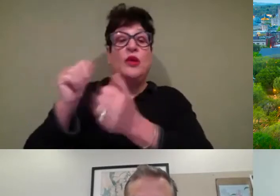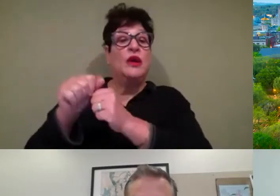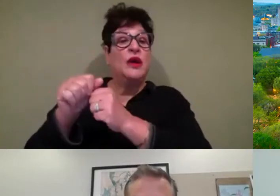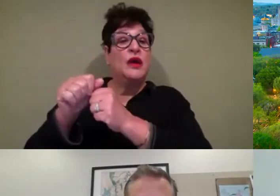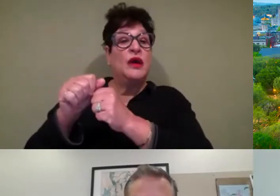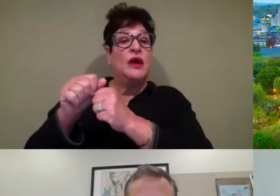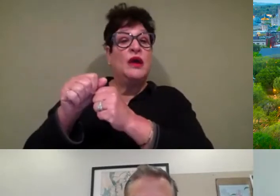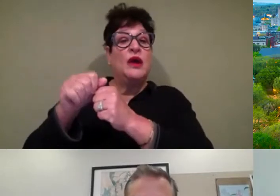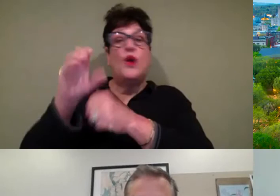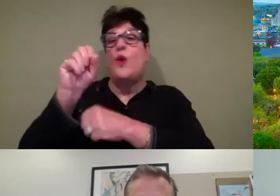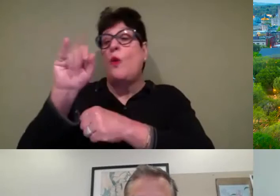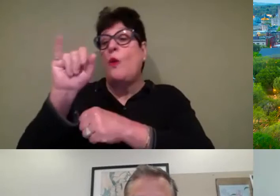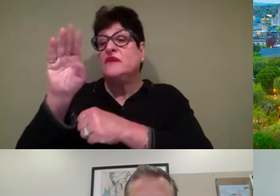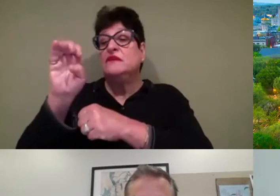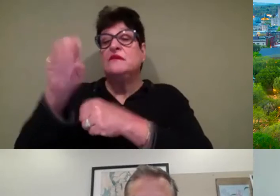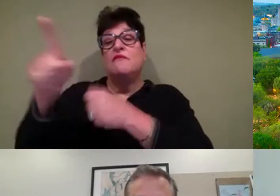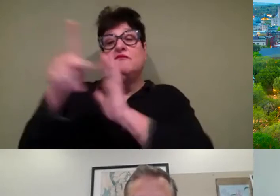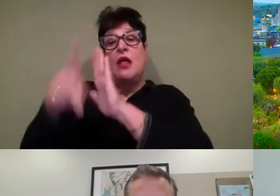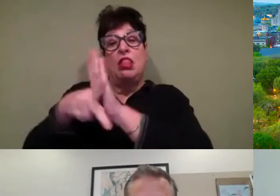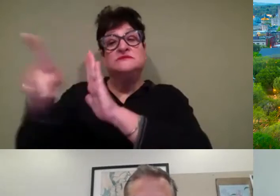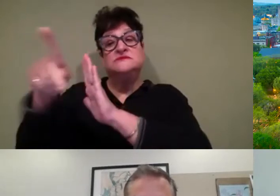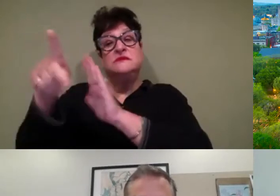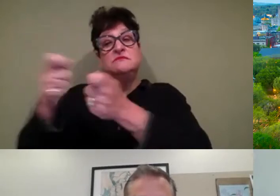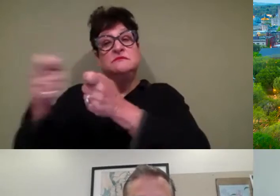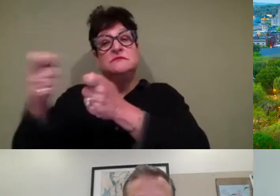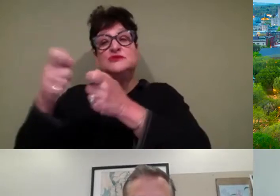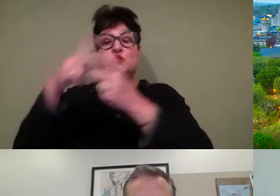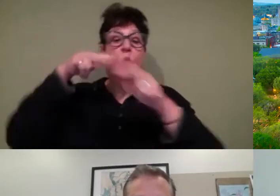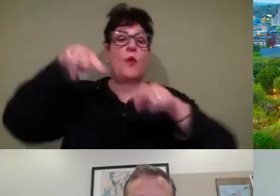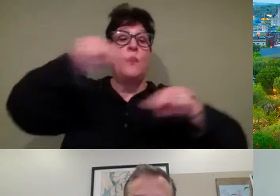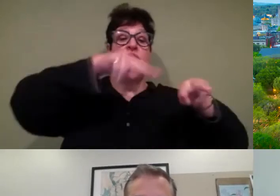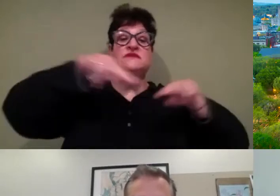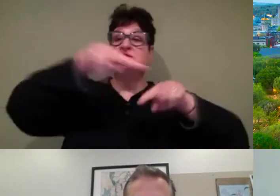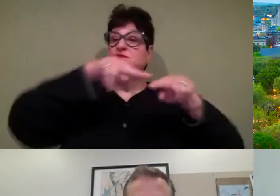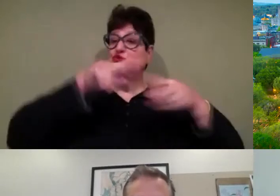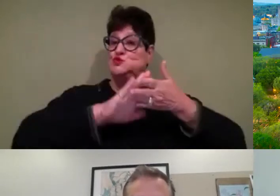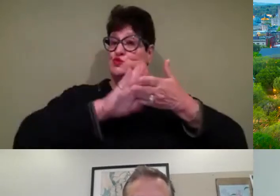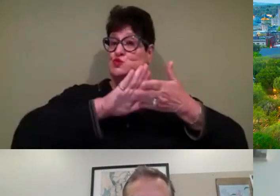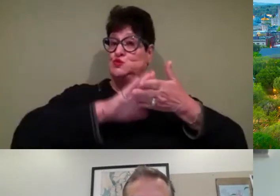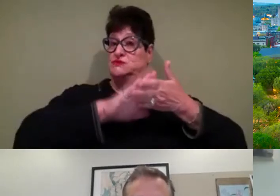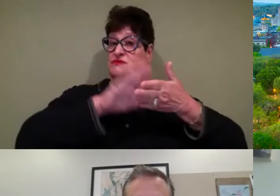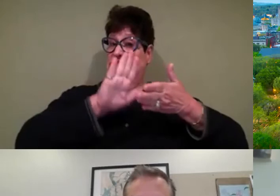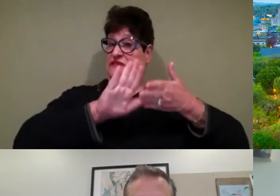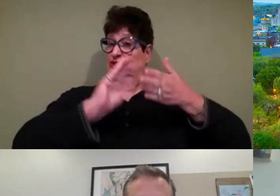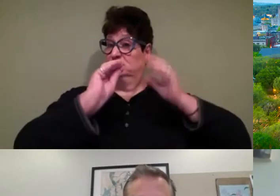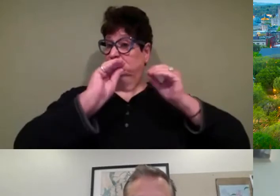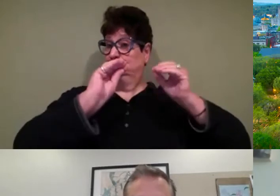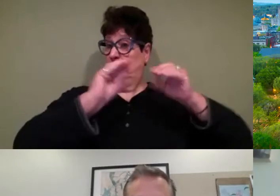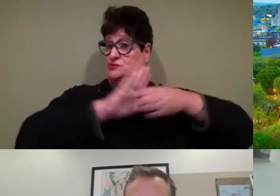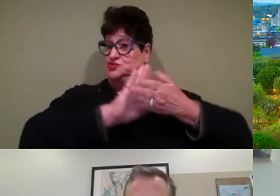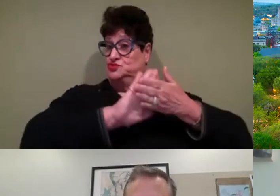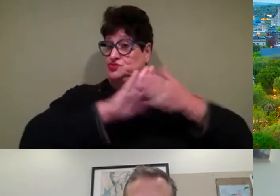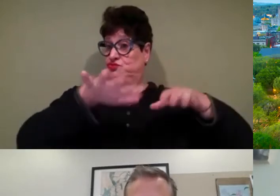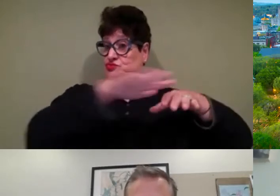the Office of Policy and Management that oversees school construction. We have gone through